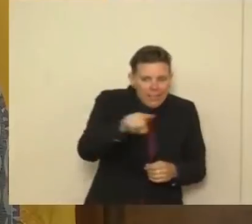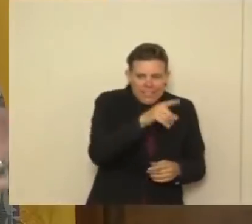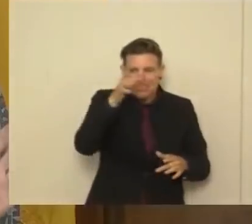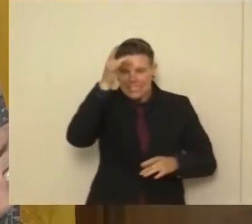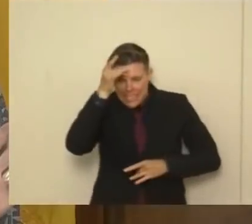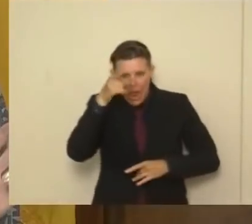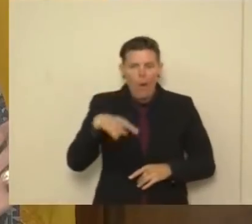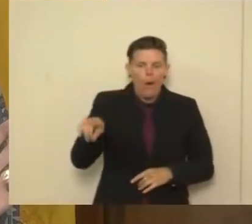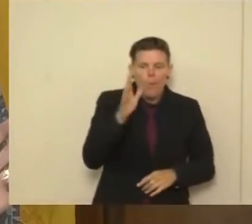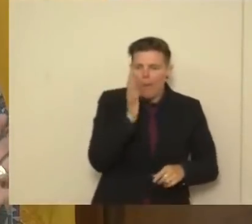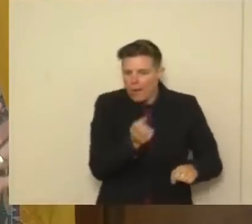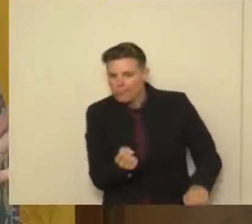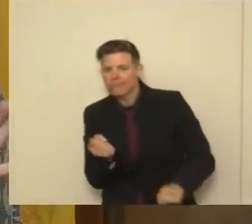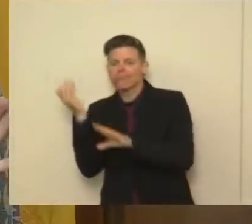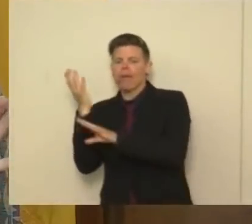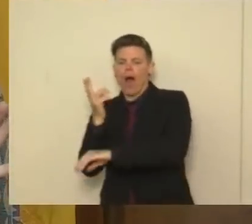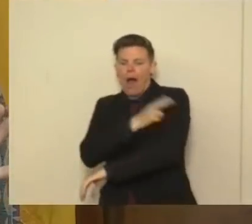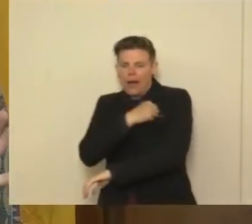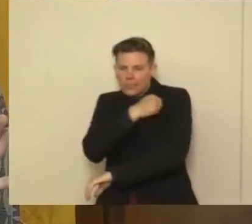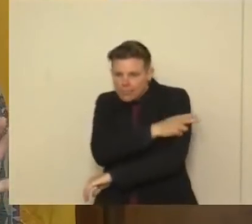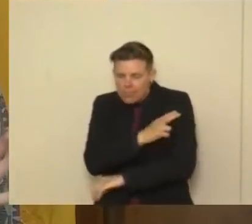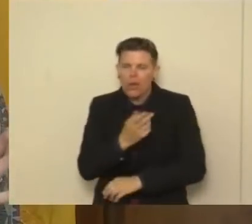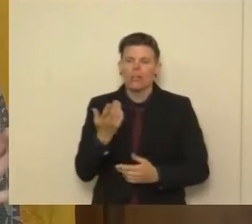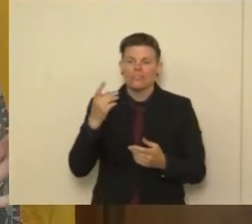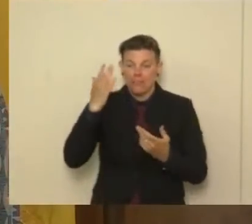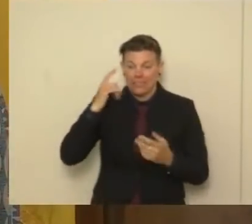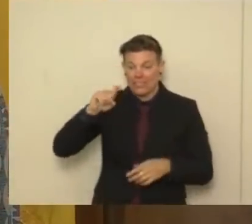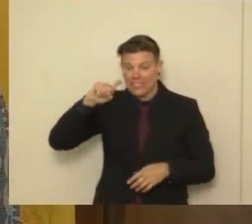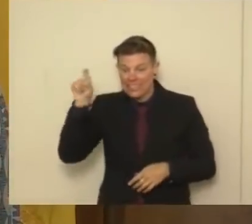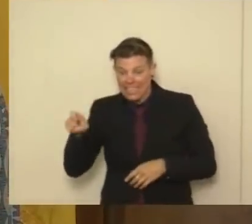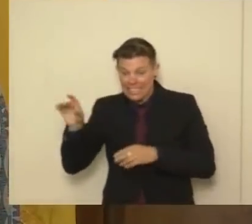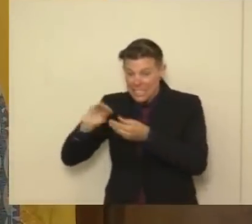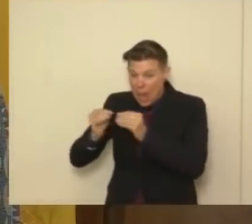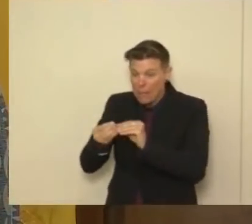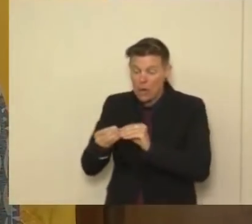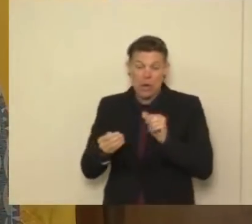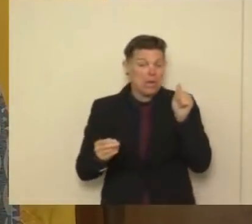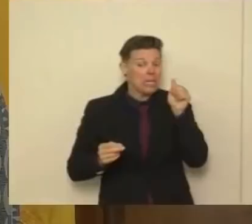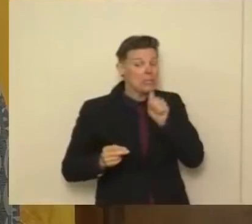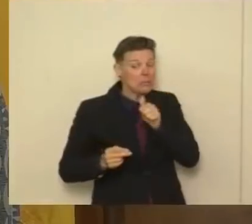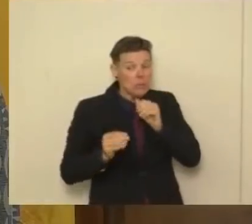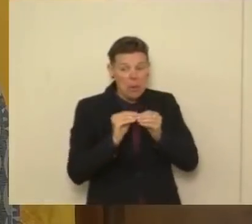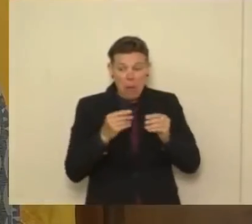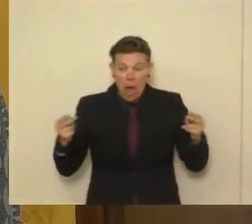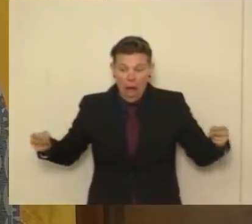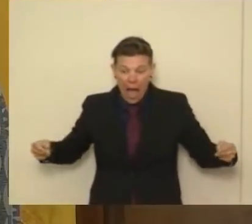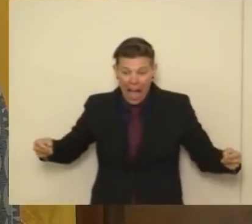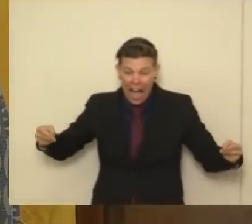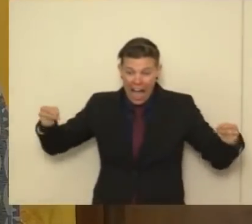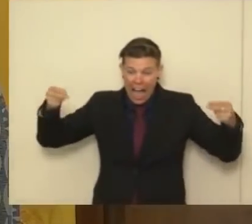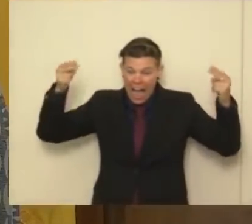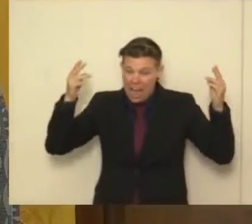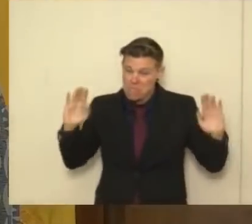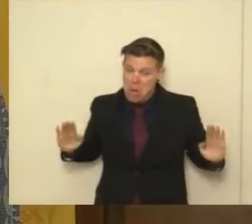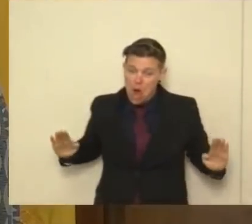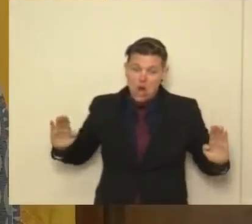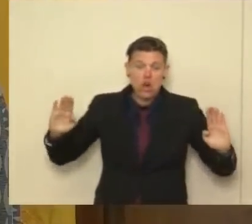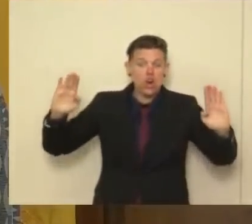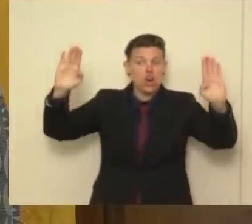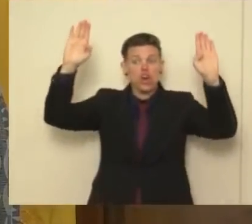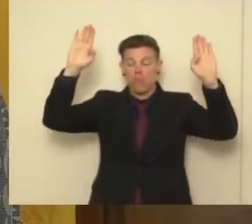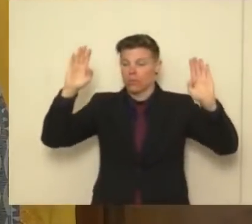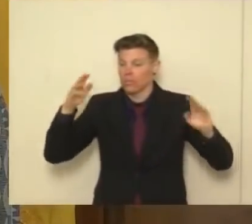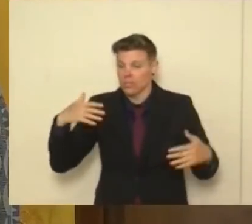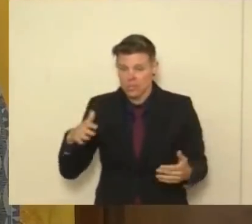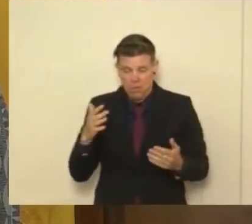looking at the hospitalizations in Texas and Arizona as examples, huge uptick in 25 to 40-year-olds who were sick and in the